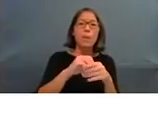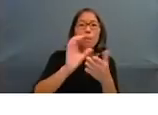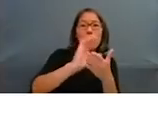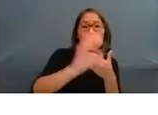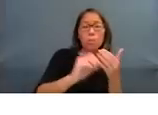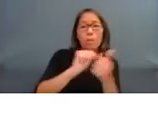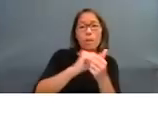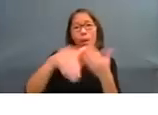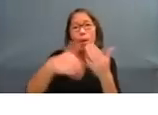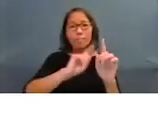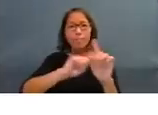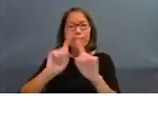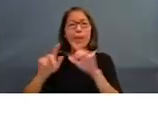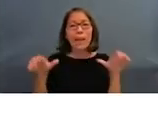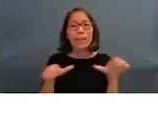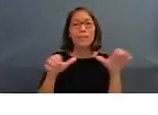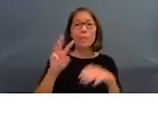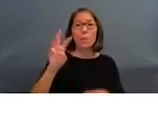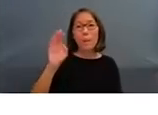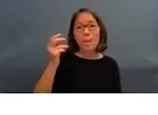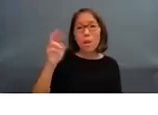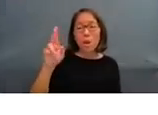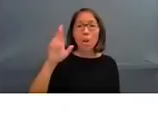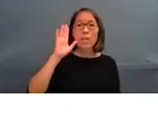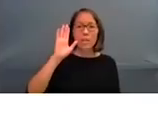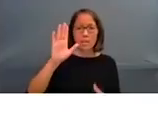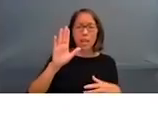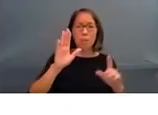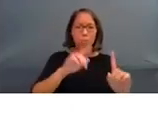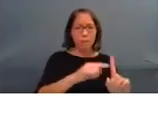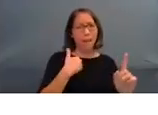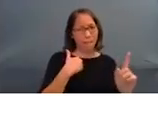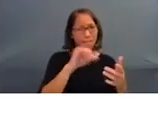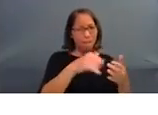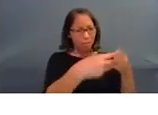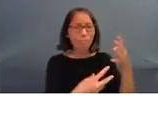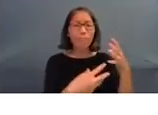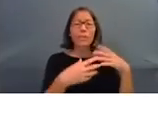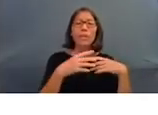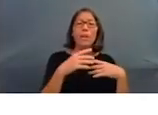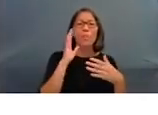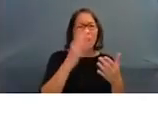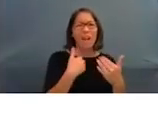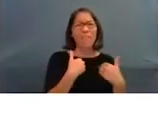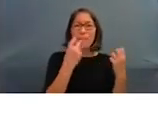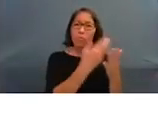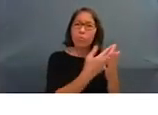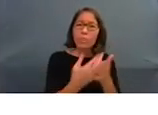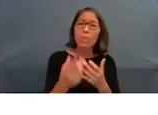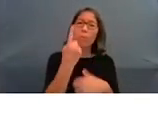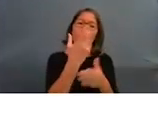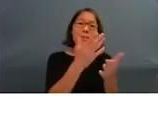all the different activities or webinars that will be housed on that, a lot of resources, and it'll be a one-stop shop for mental and behavioral